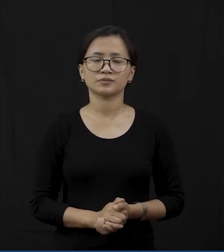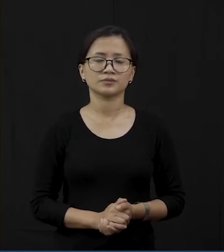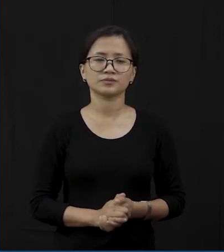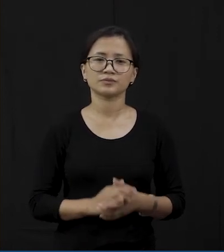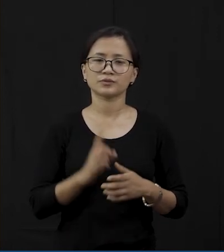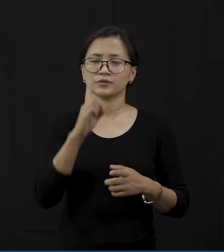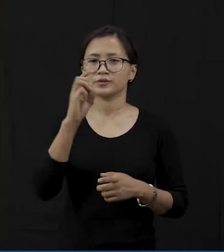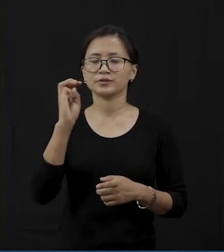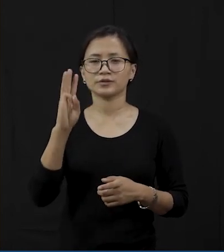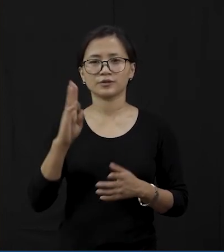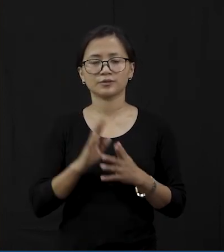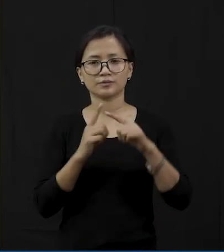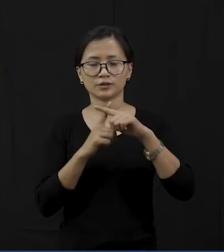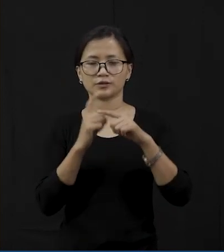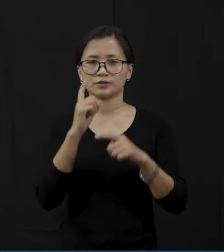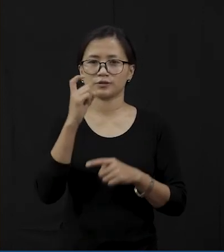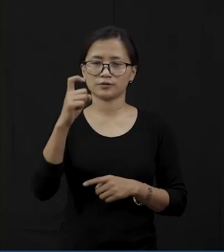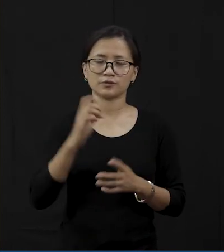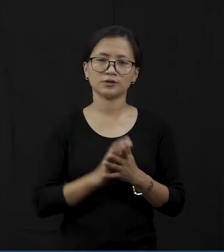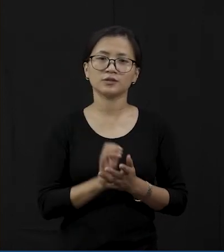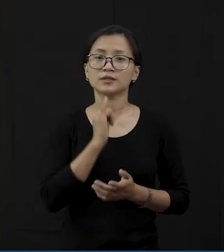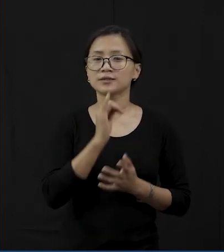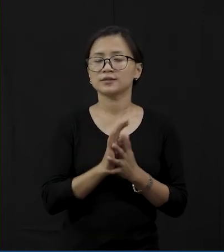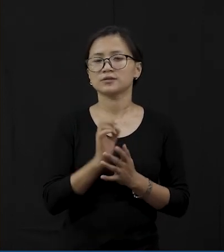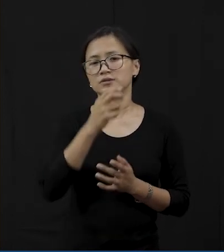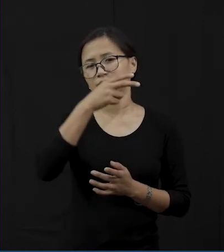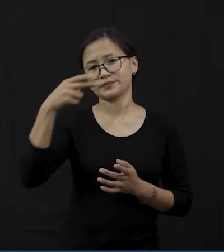13 plus 7 is 20,